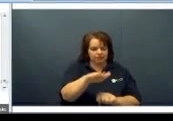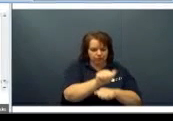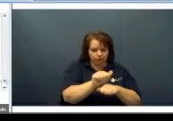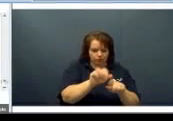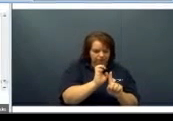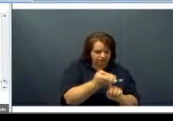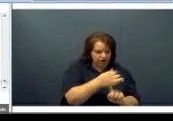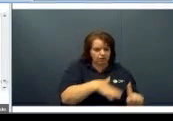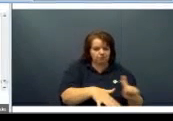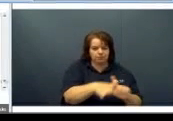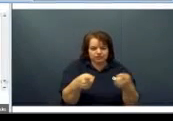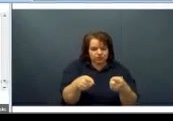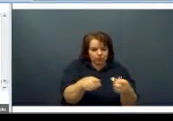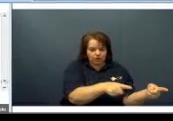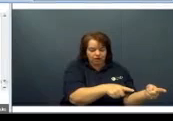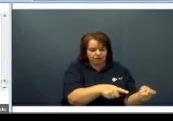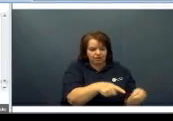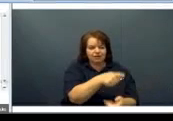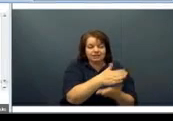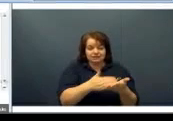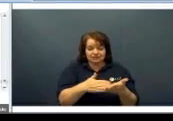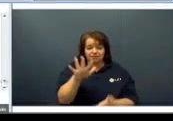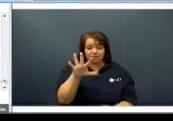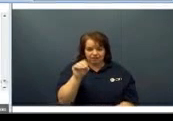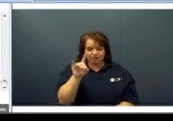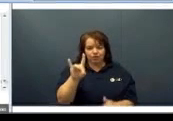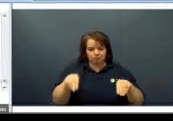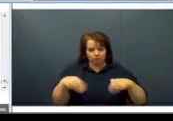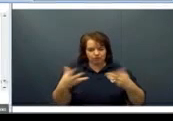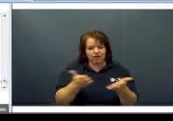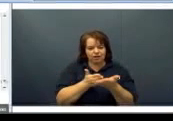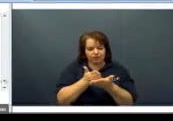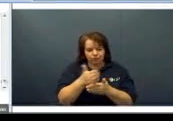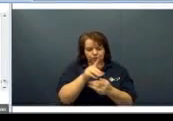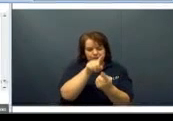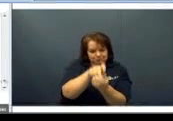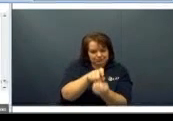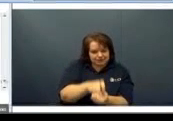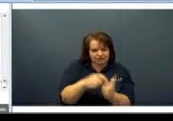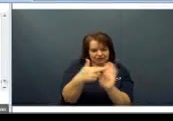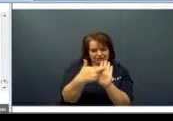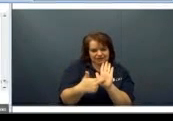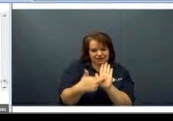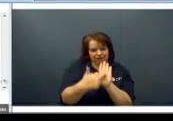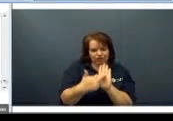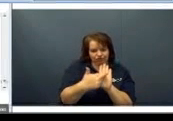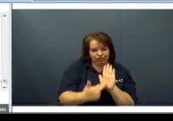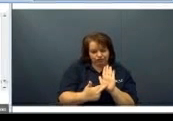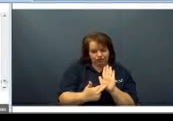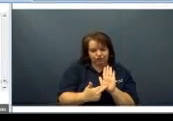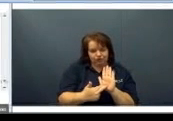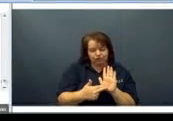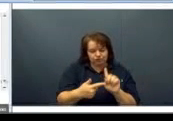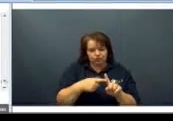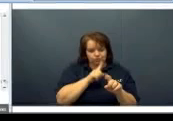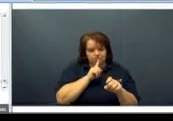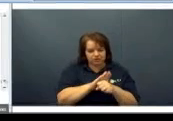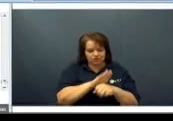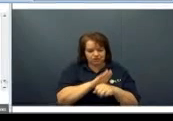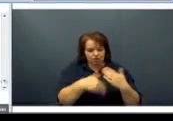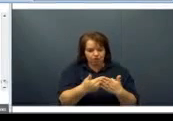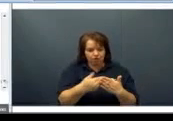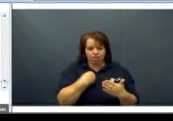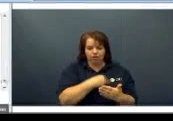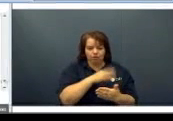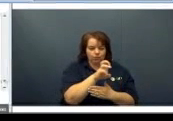on in their environment and their work environment. And 508 does that through very specific standards to make